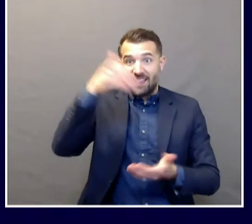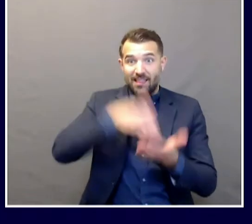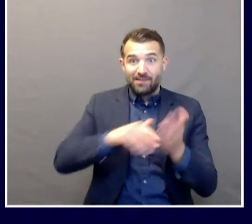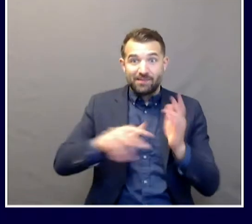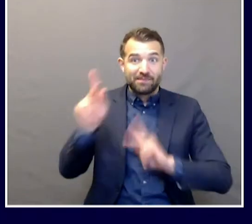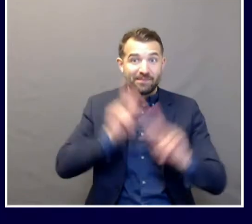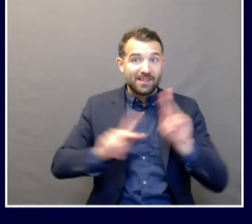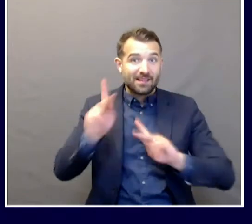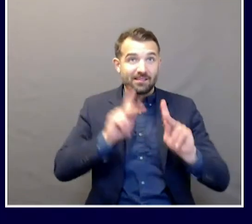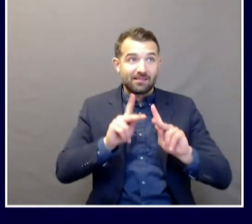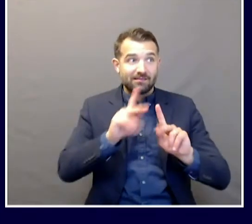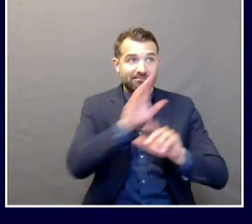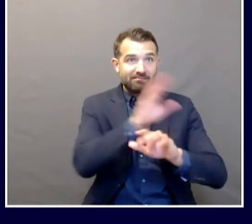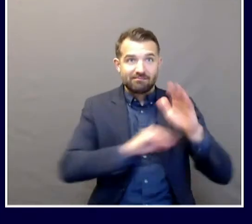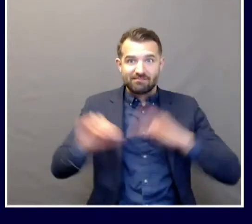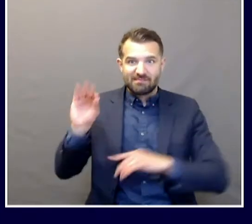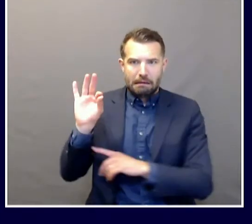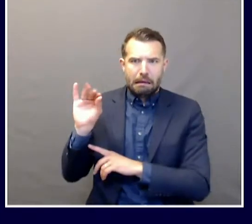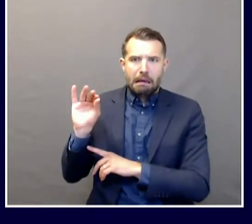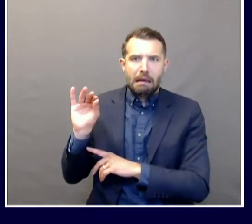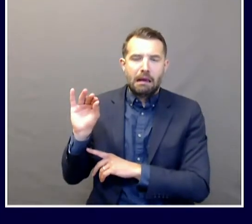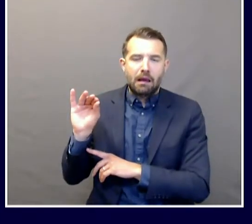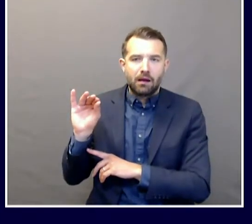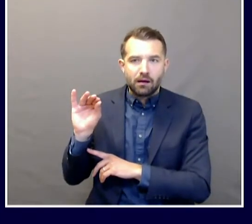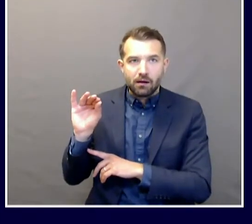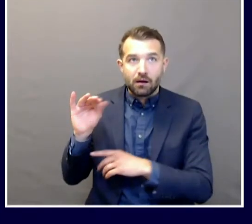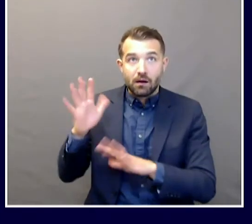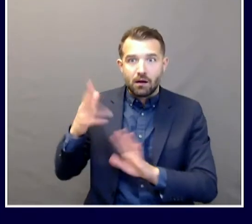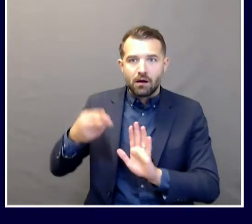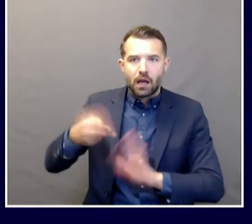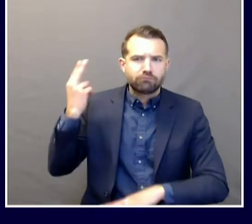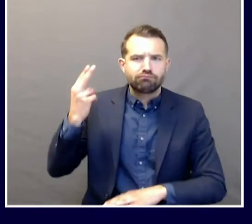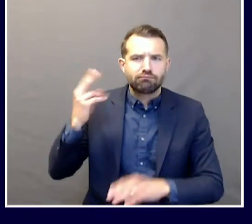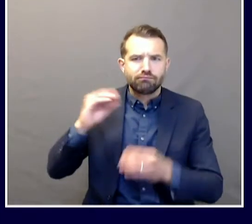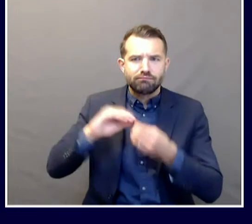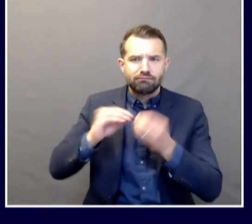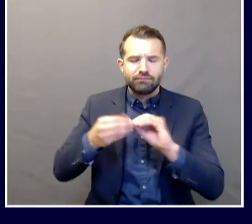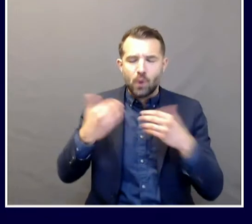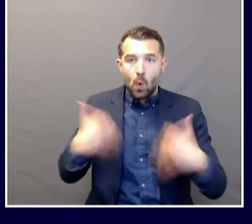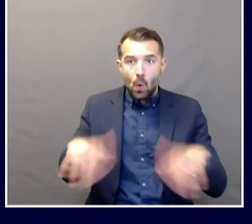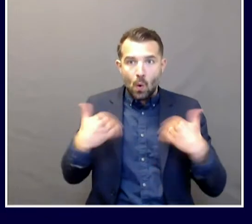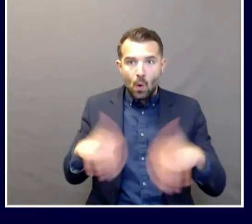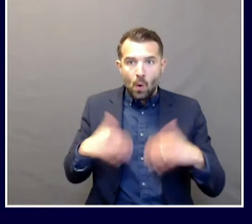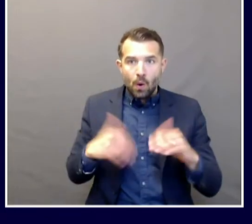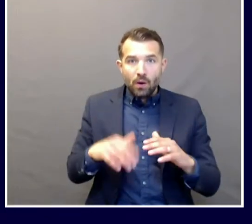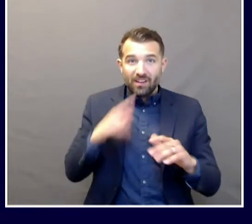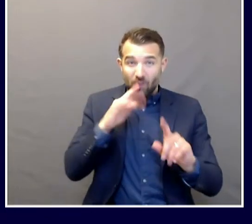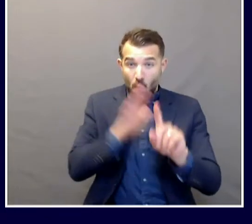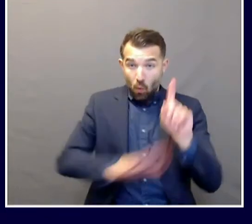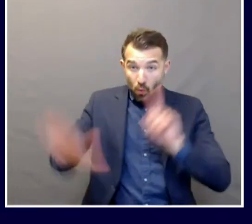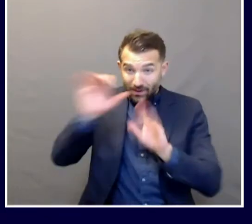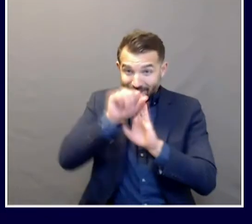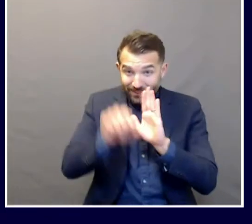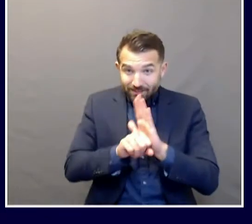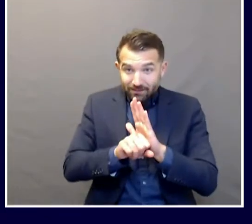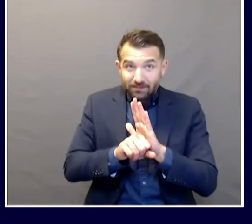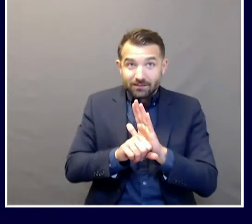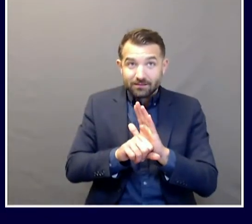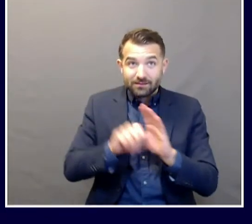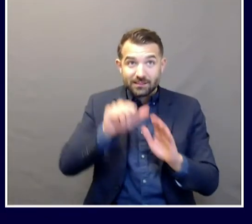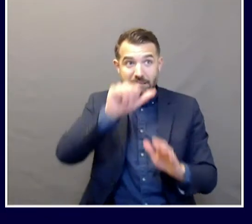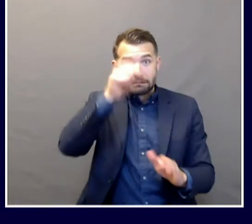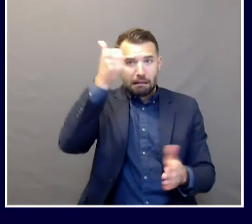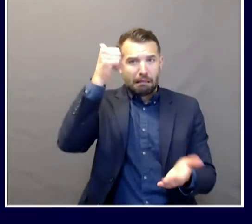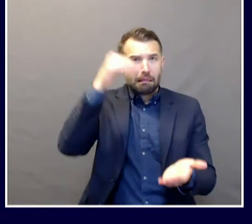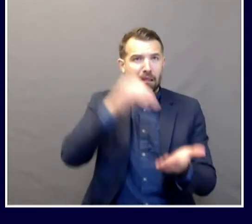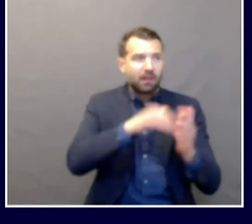per 10,000. The statewide total is only about 38. So that's a concern. The positivity rate in